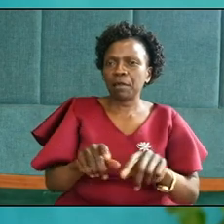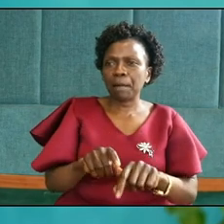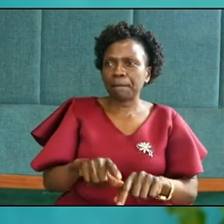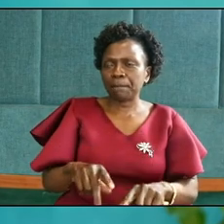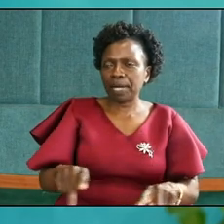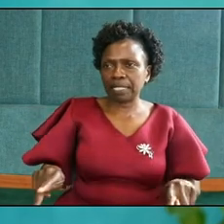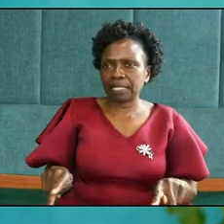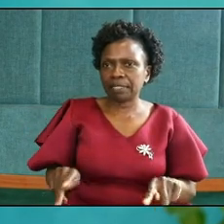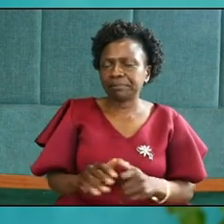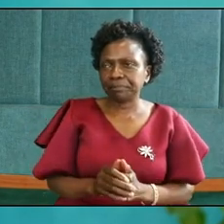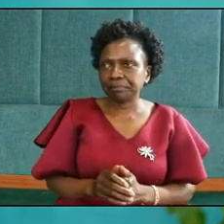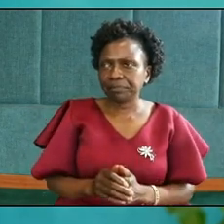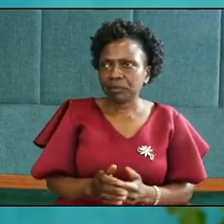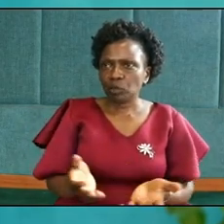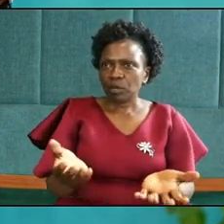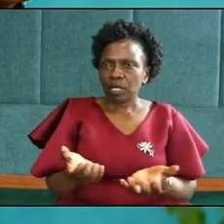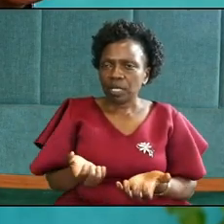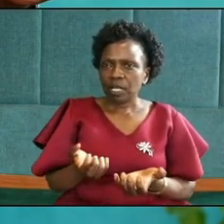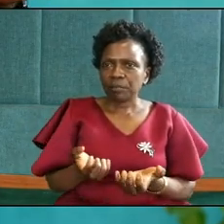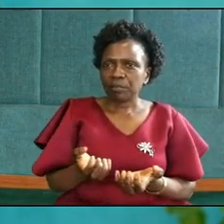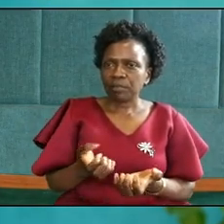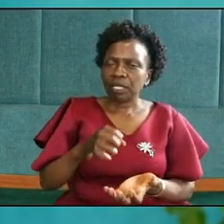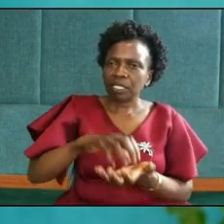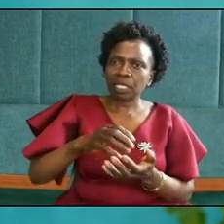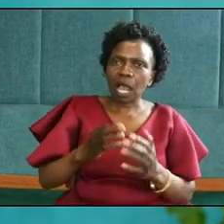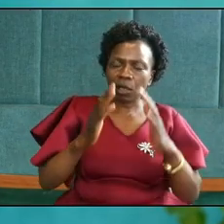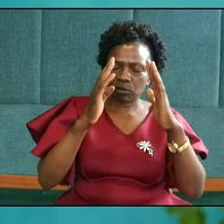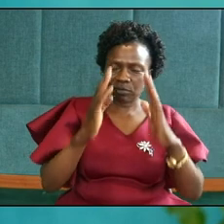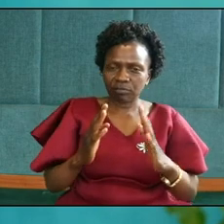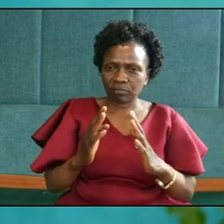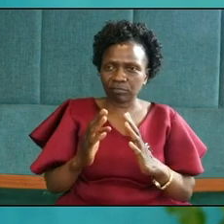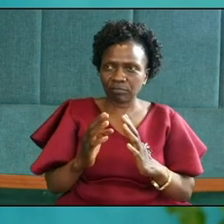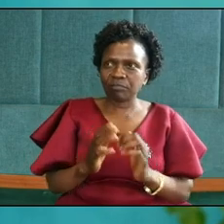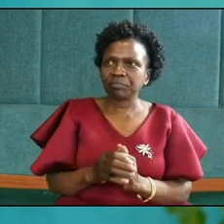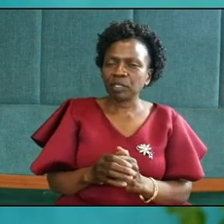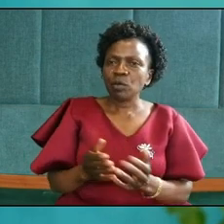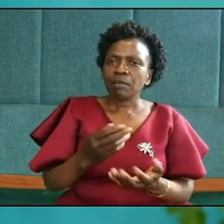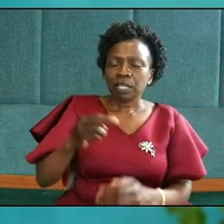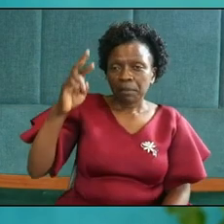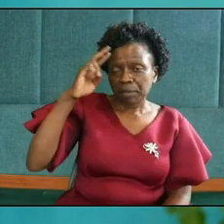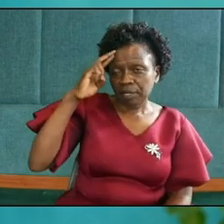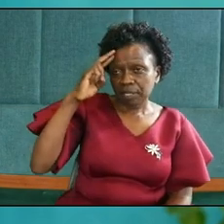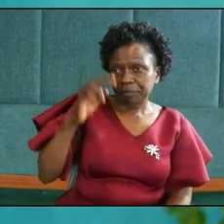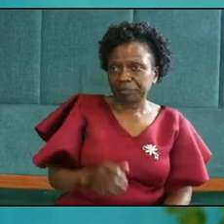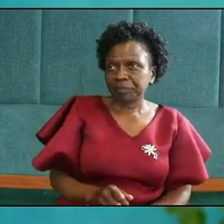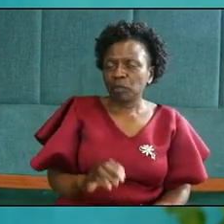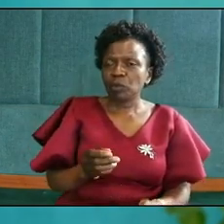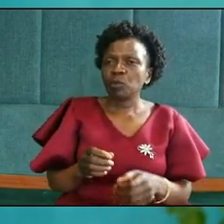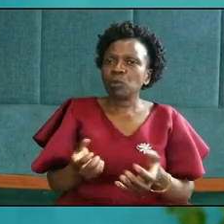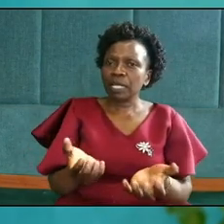If we need them, my dear friend, we need them in the state house. We need chaplains in the military. We need chaplains in